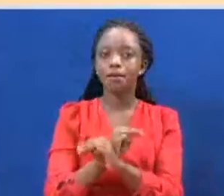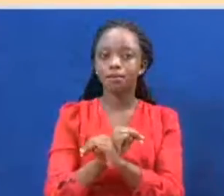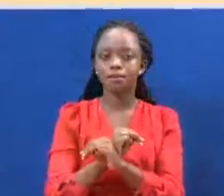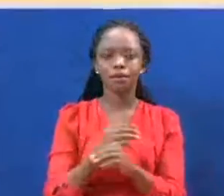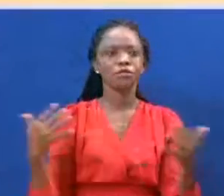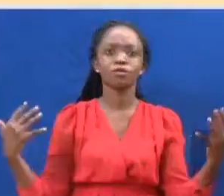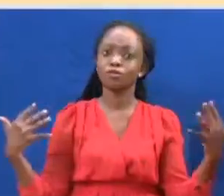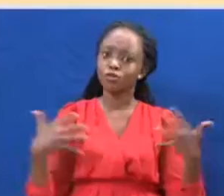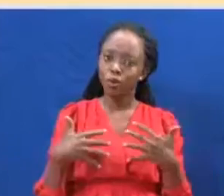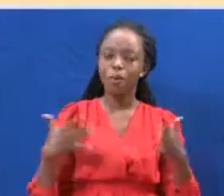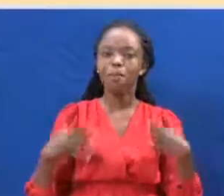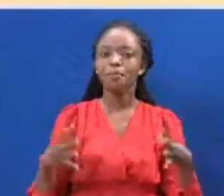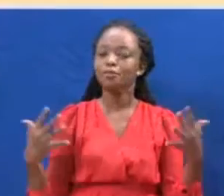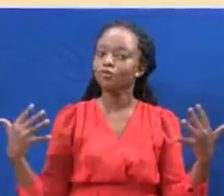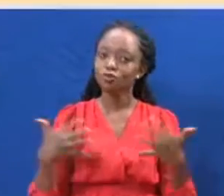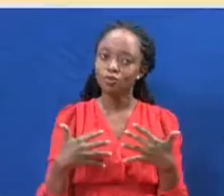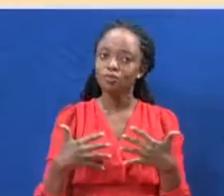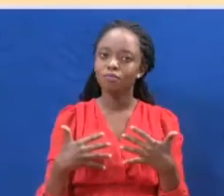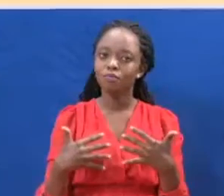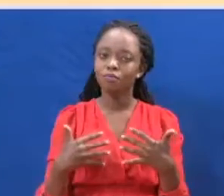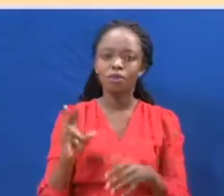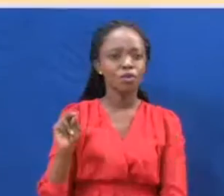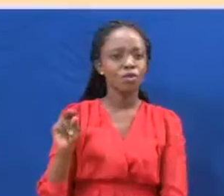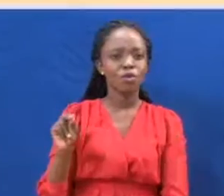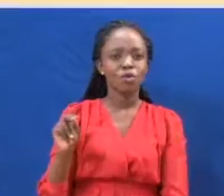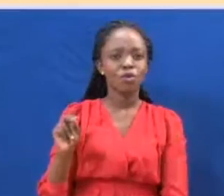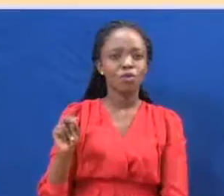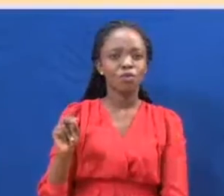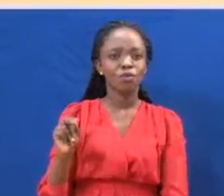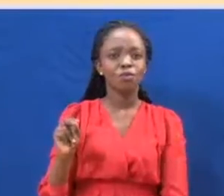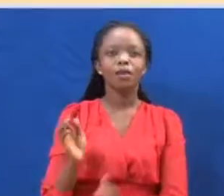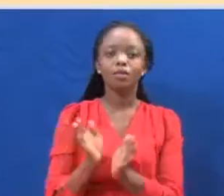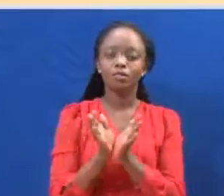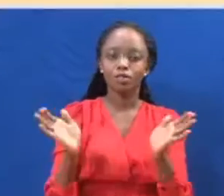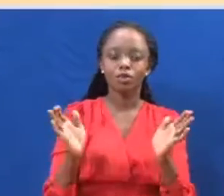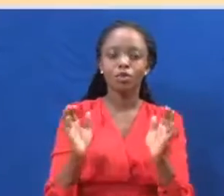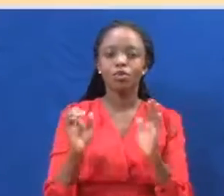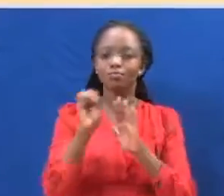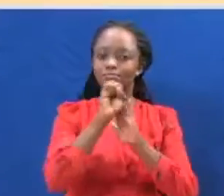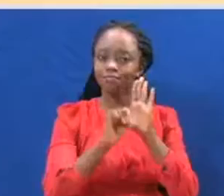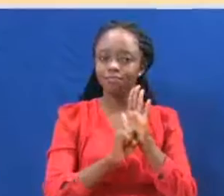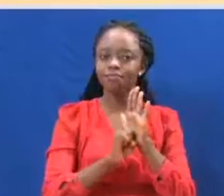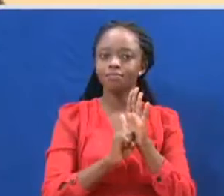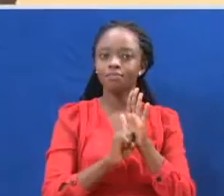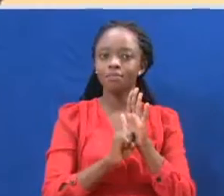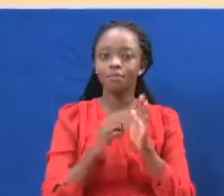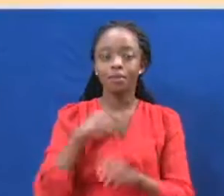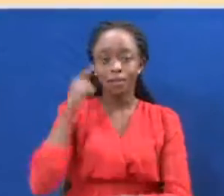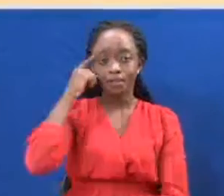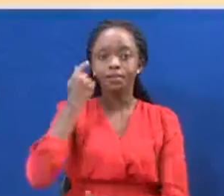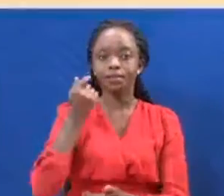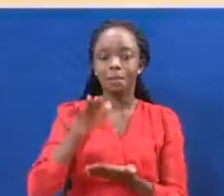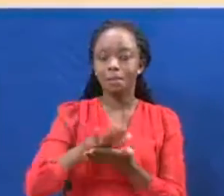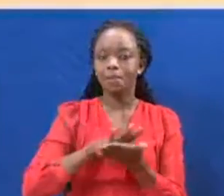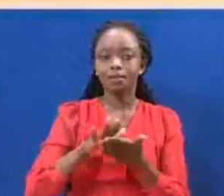just, I said, "Why?" No, it's a very difficult subject." I said, "No, I think that is a misconception. It